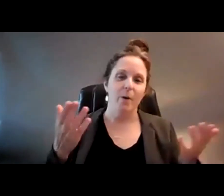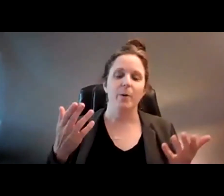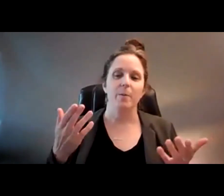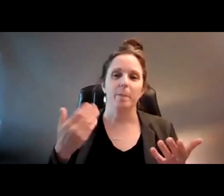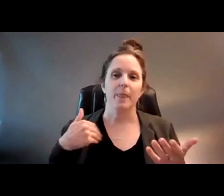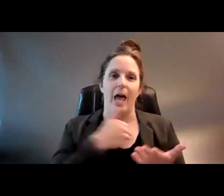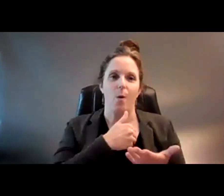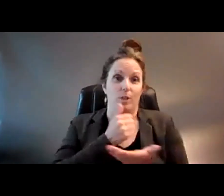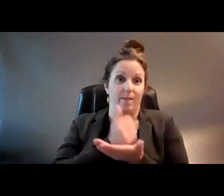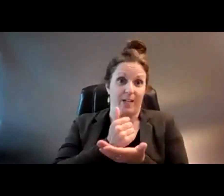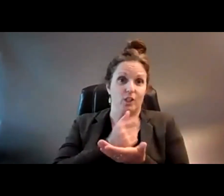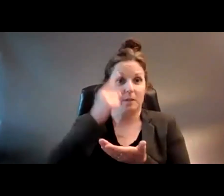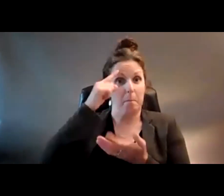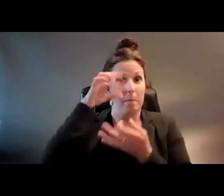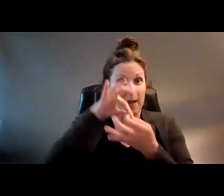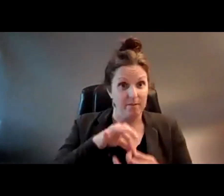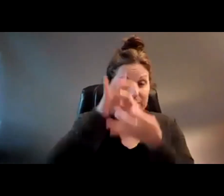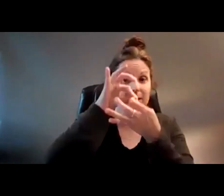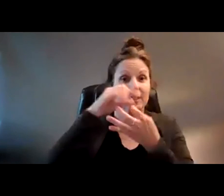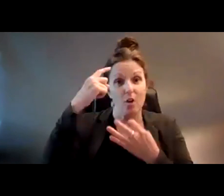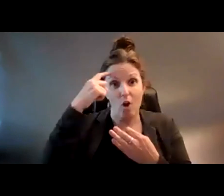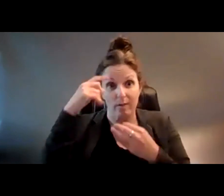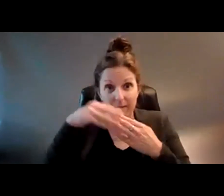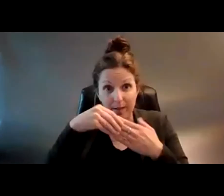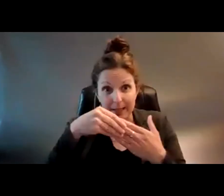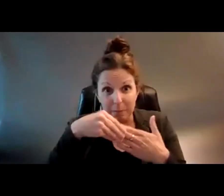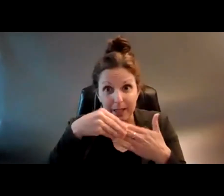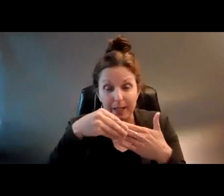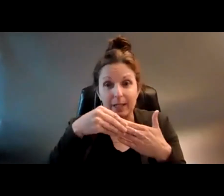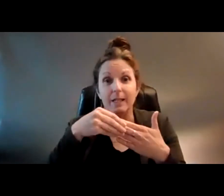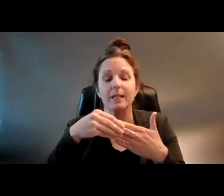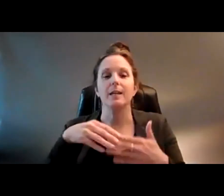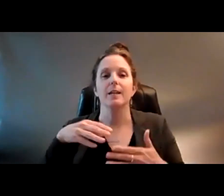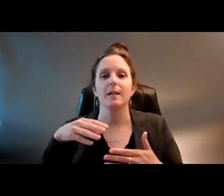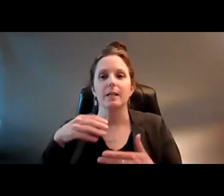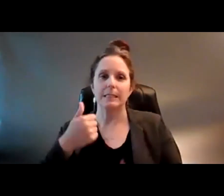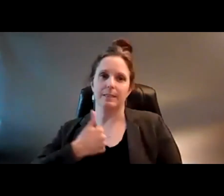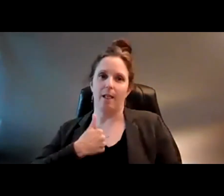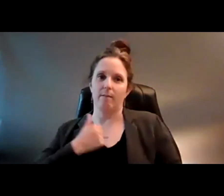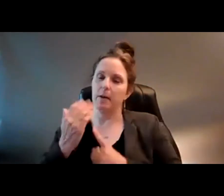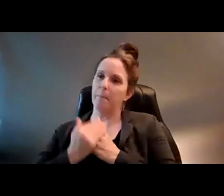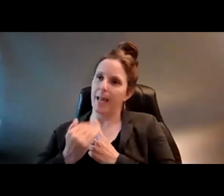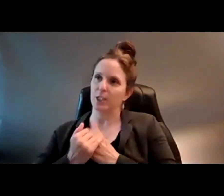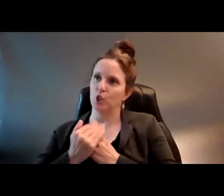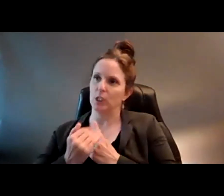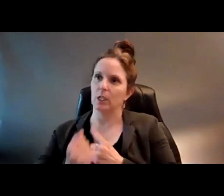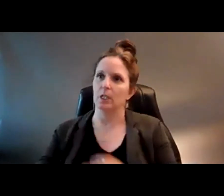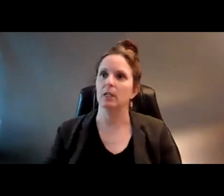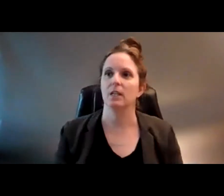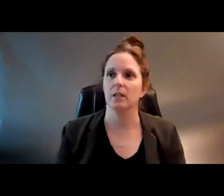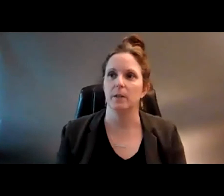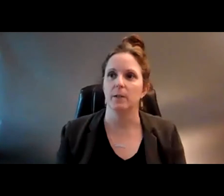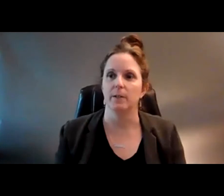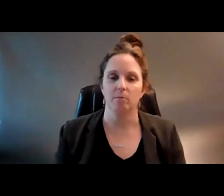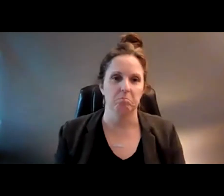on mindfulness, cognitive flexibility, mentalization, and self-compassion. And you can see, the entire intervention on the website